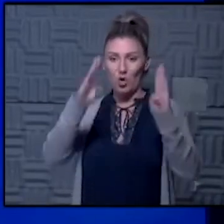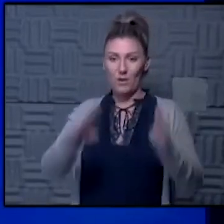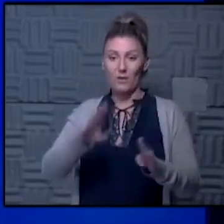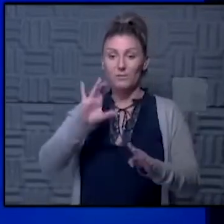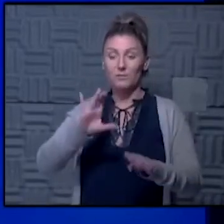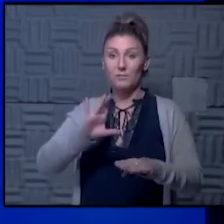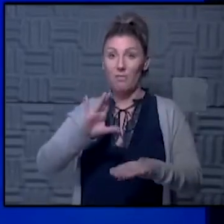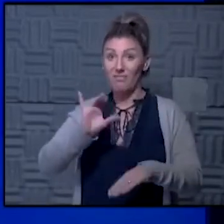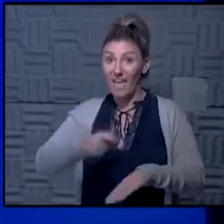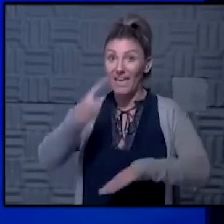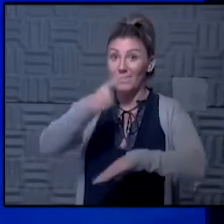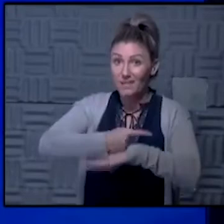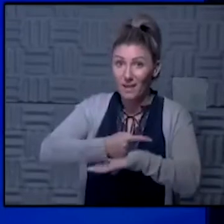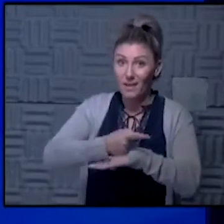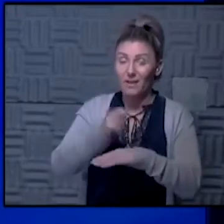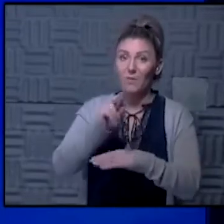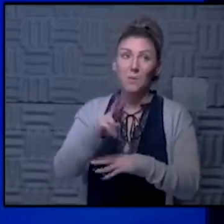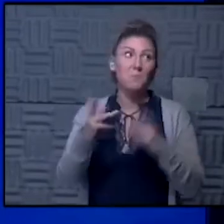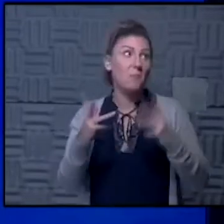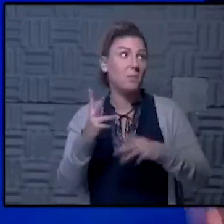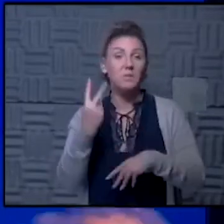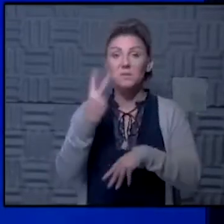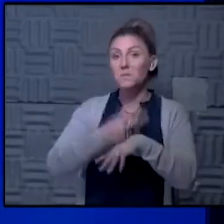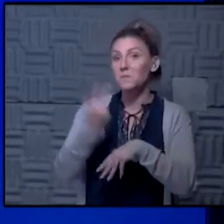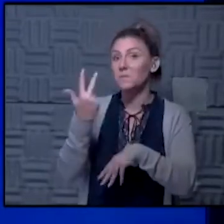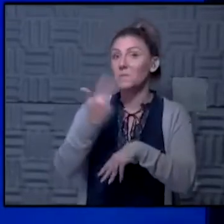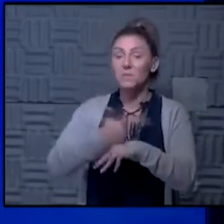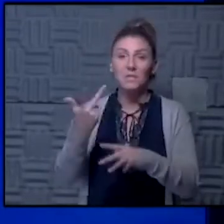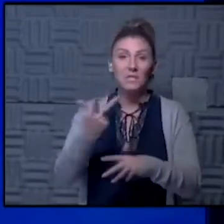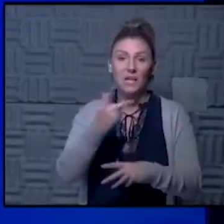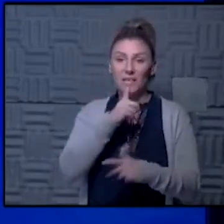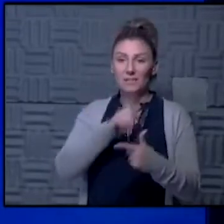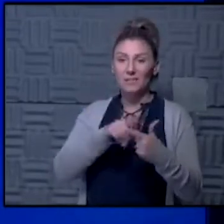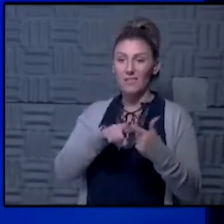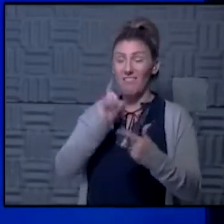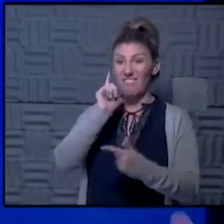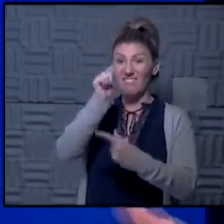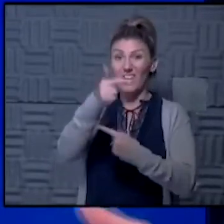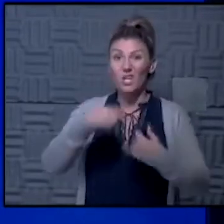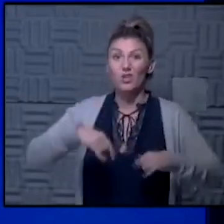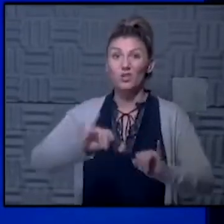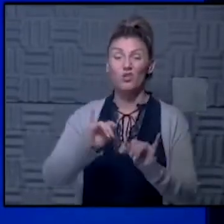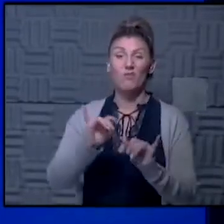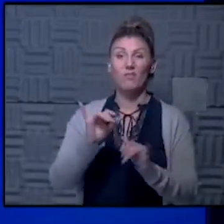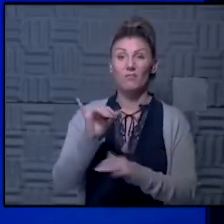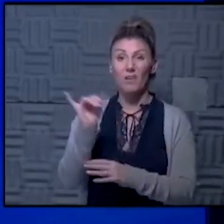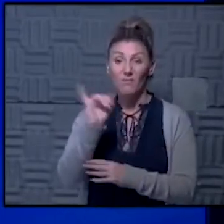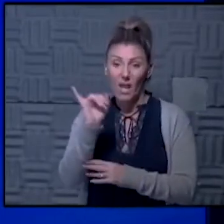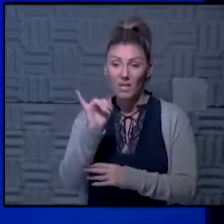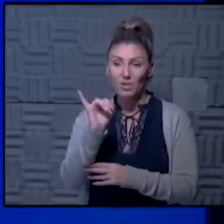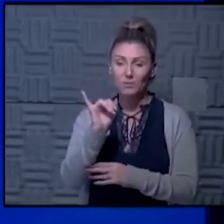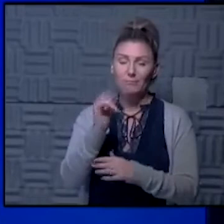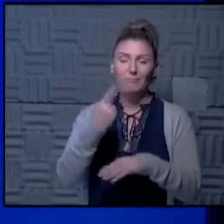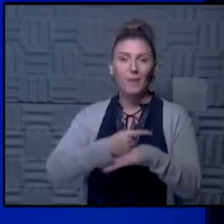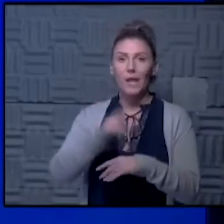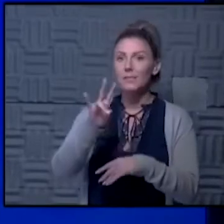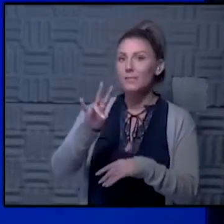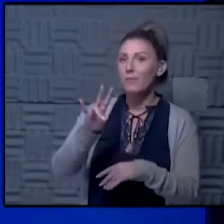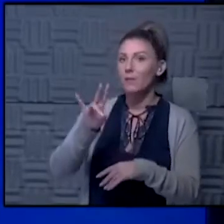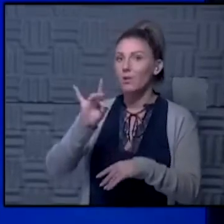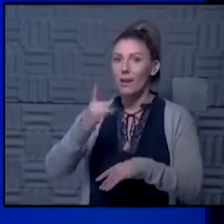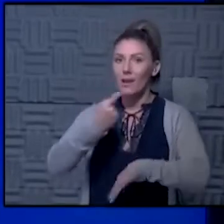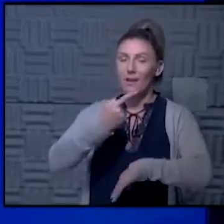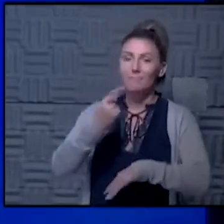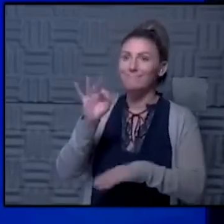day, maybe if you're not around them for 2 or 3 days, but are later in their infection, day 7, 8, 9, they're much less likely